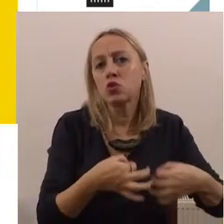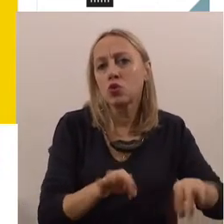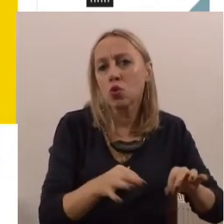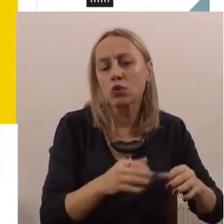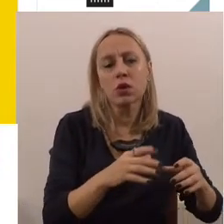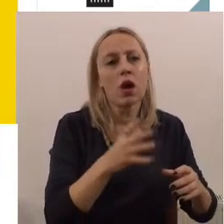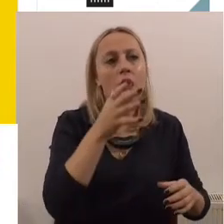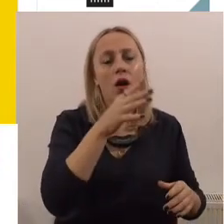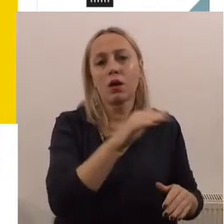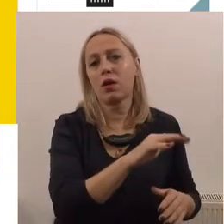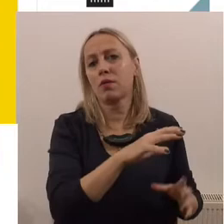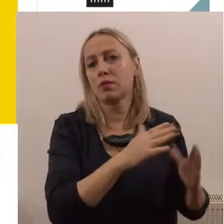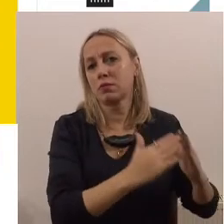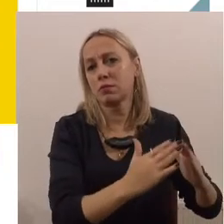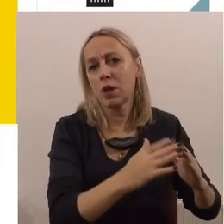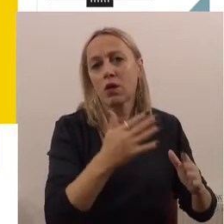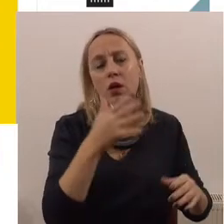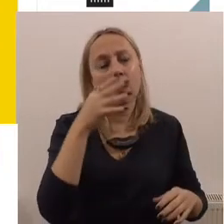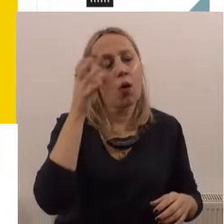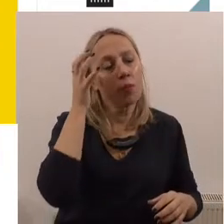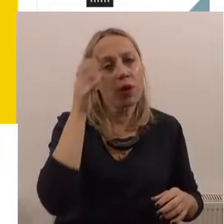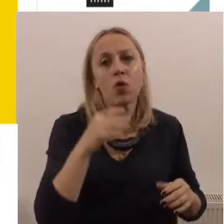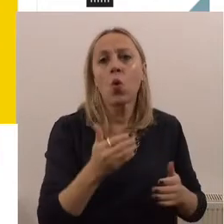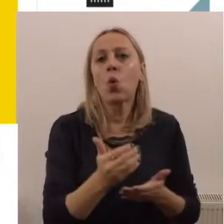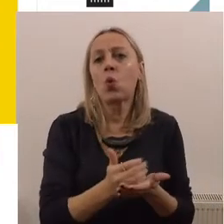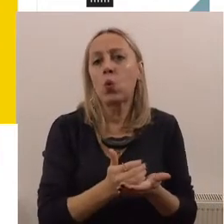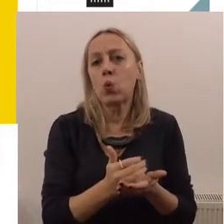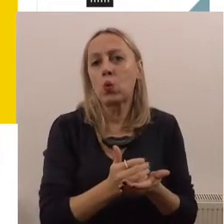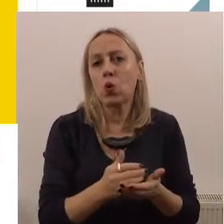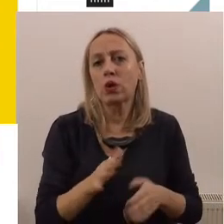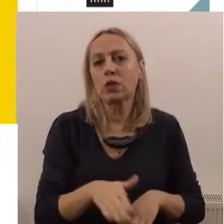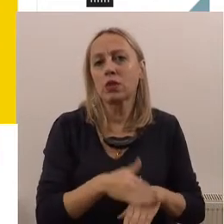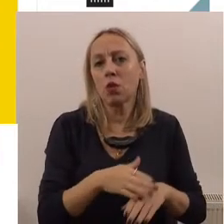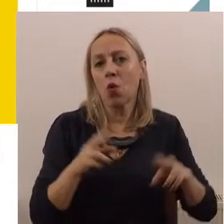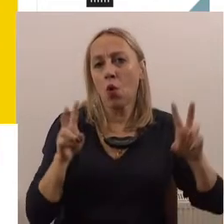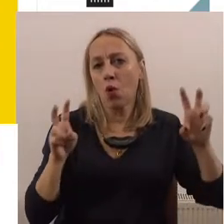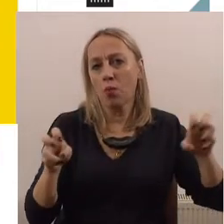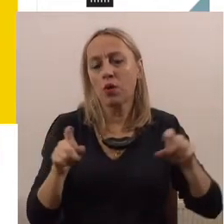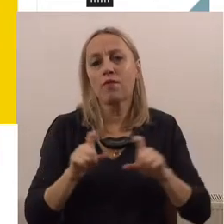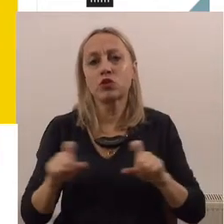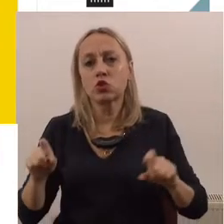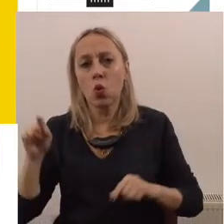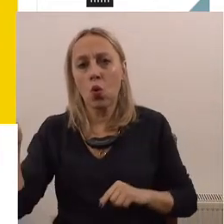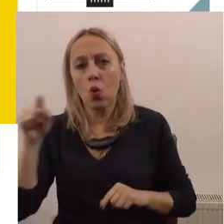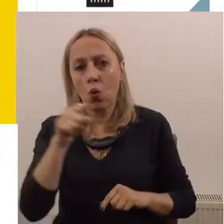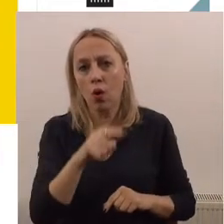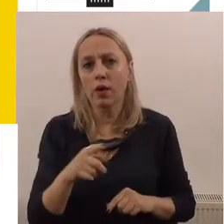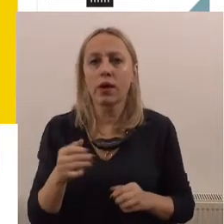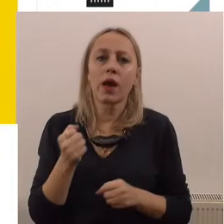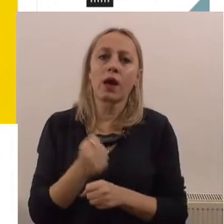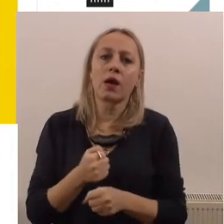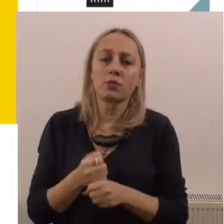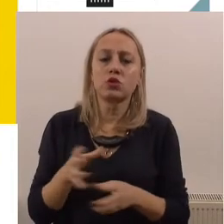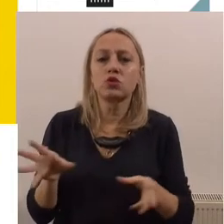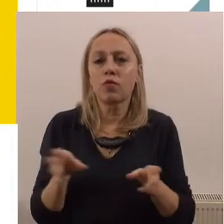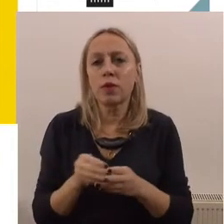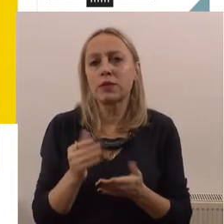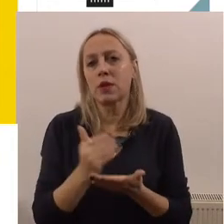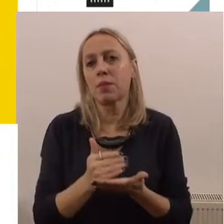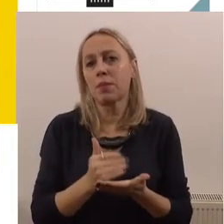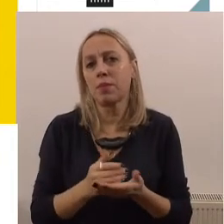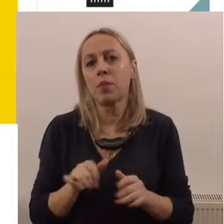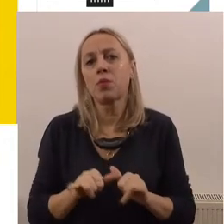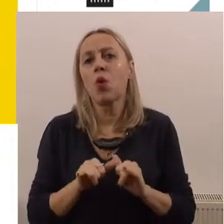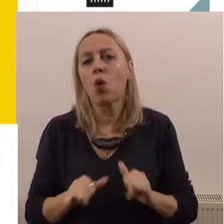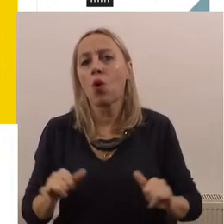centers. So we make educational facilities more accessible for such children. We arrange the so-called kindness